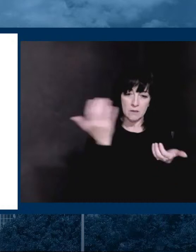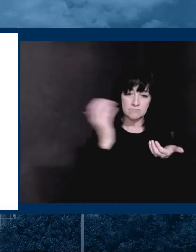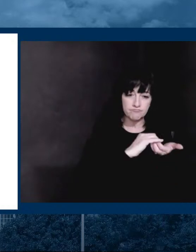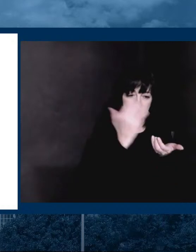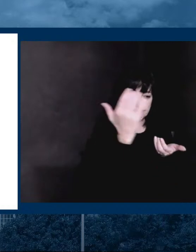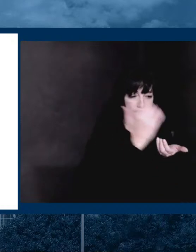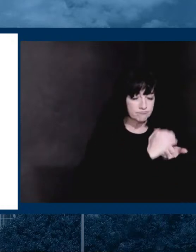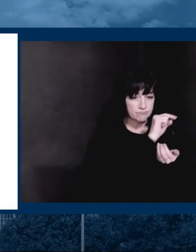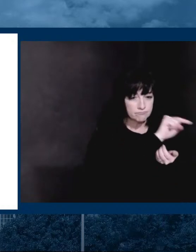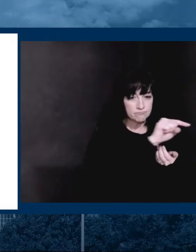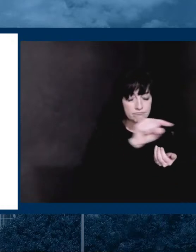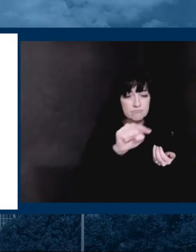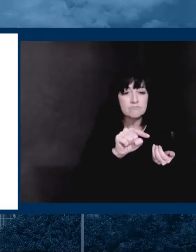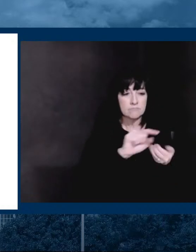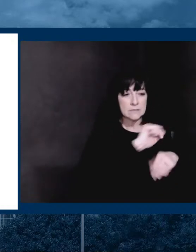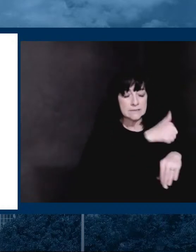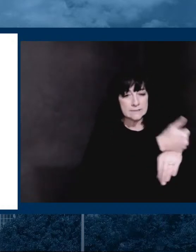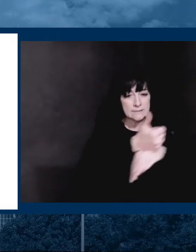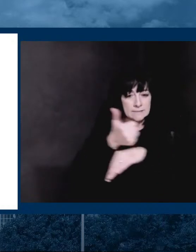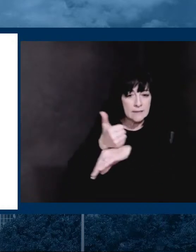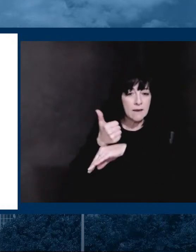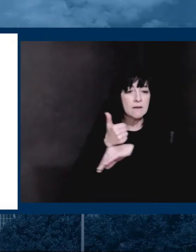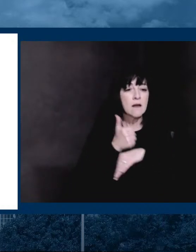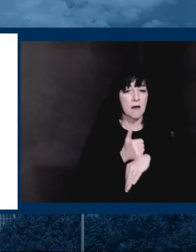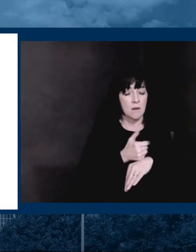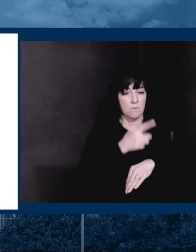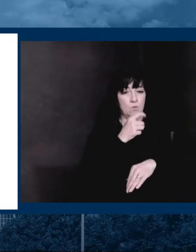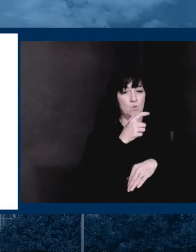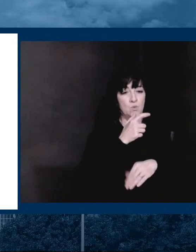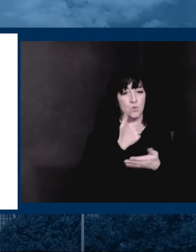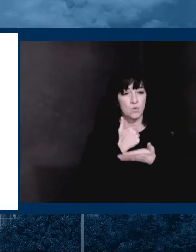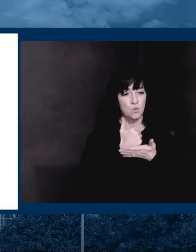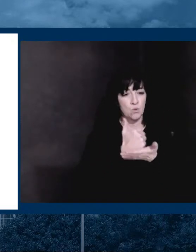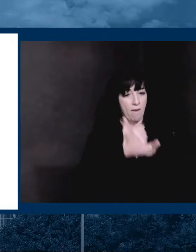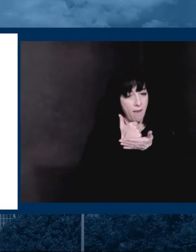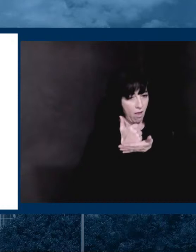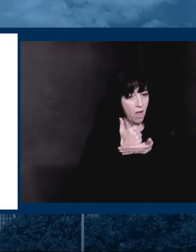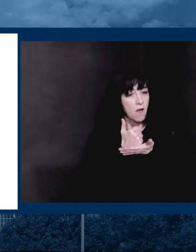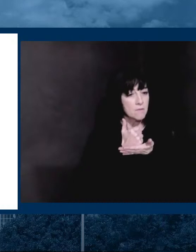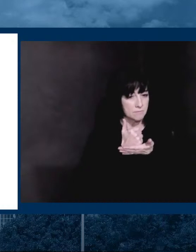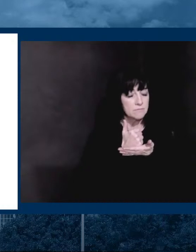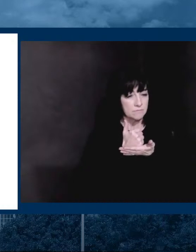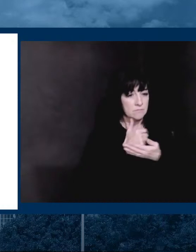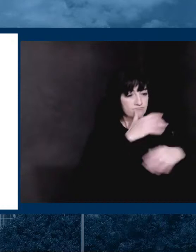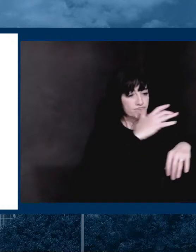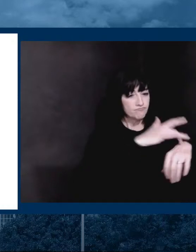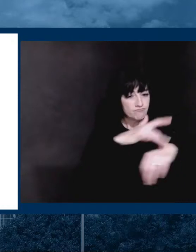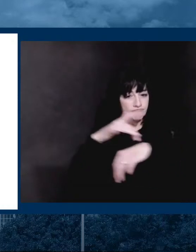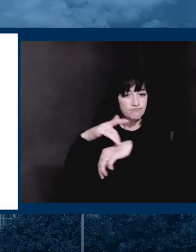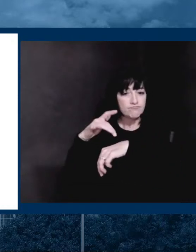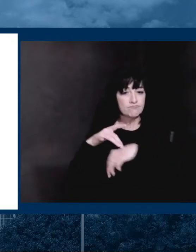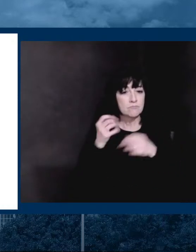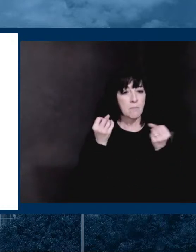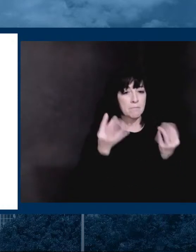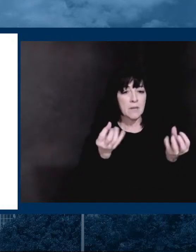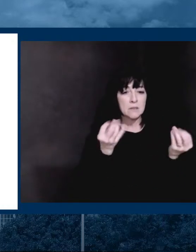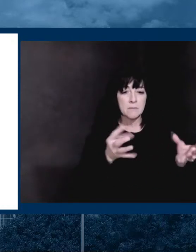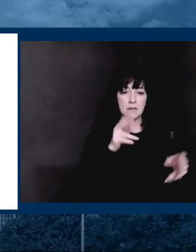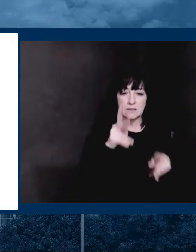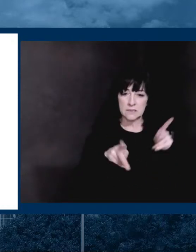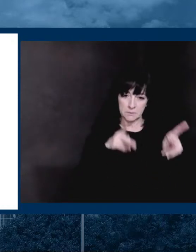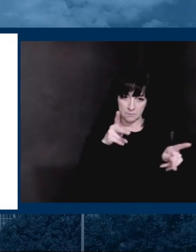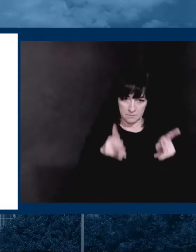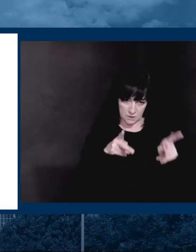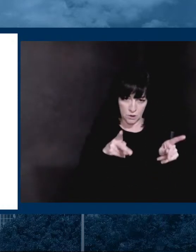time is going to be critical, but we're also going to need the ability and capacity to vaccinate